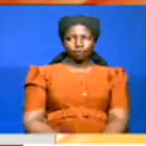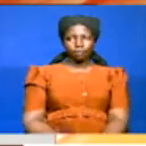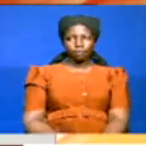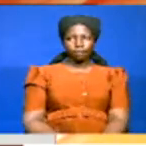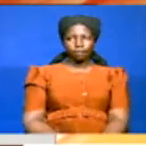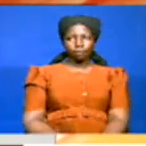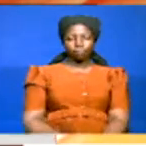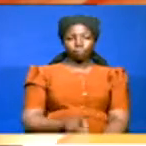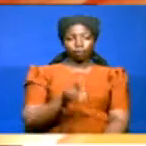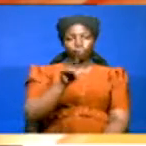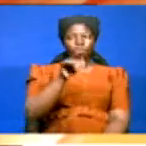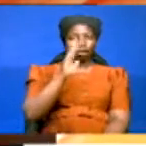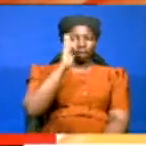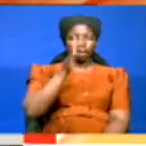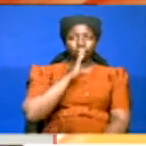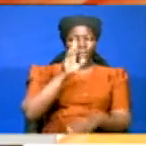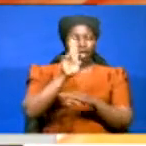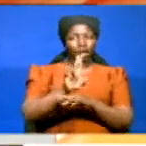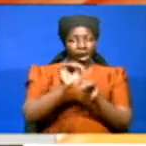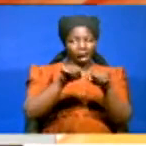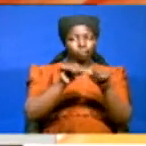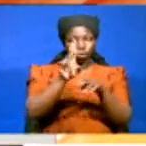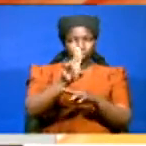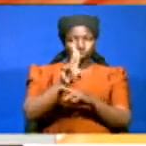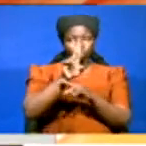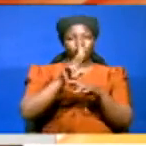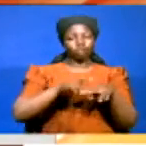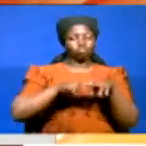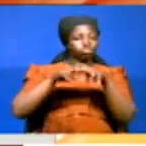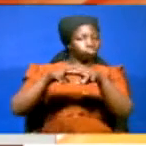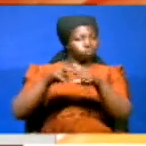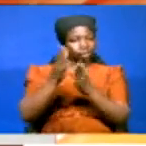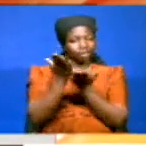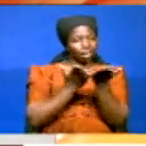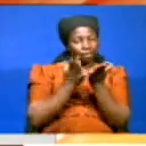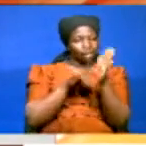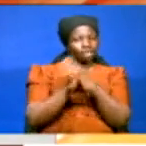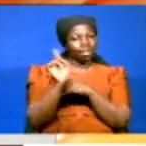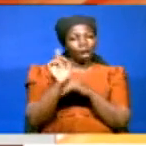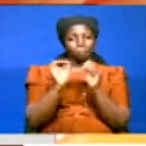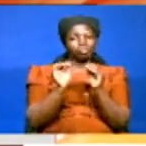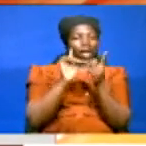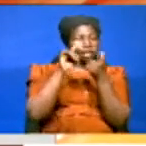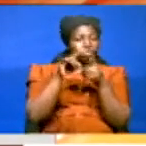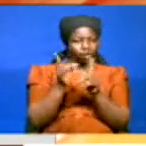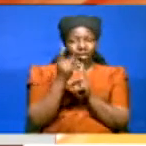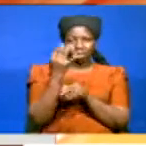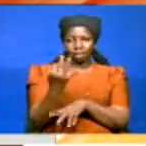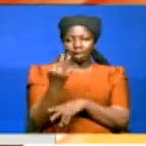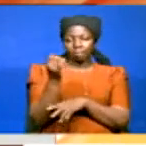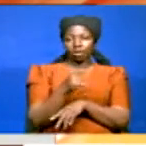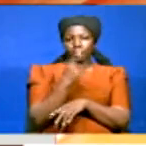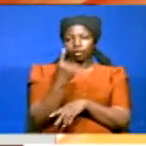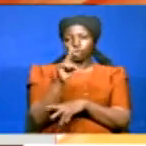You will not be able to use the commuter rail services within Nairobi and satellite towns until the 3rd of January